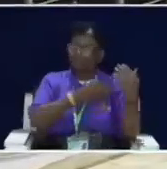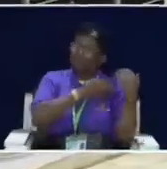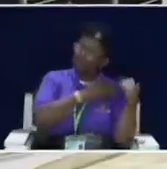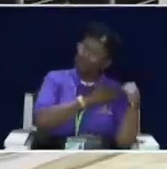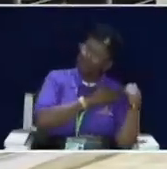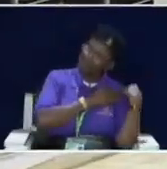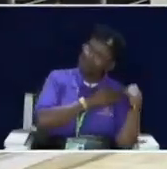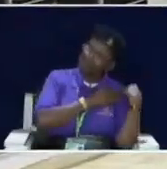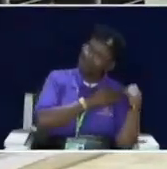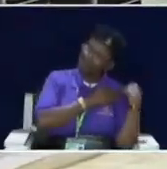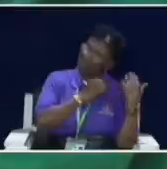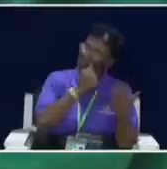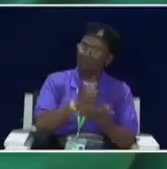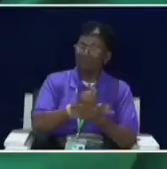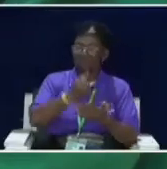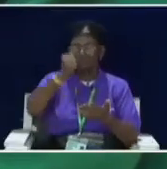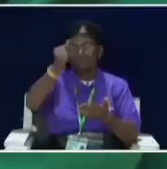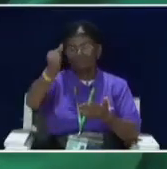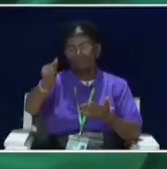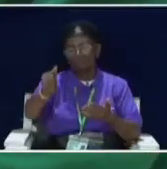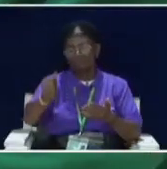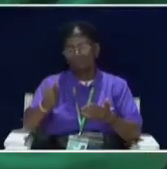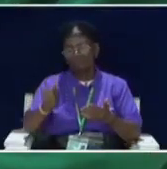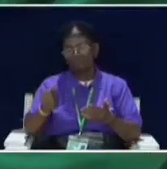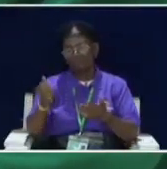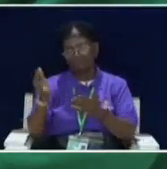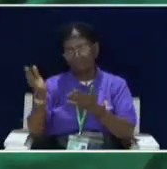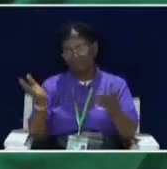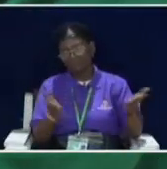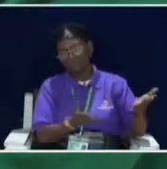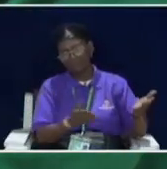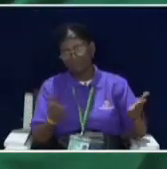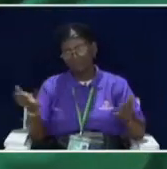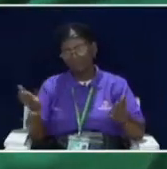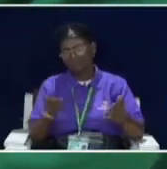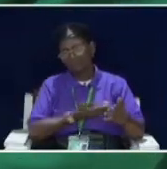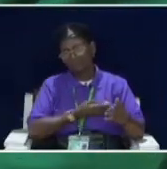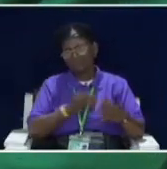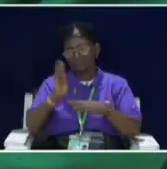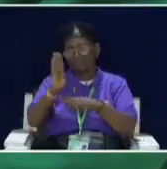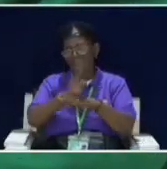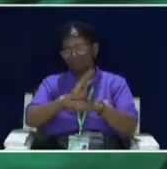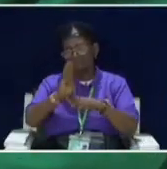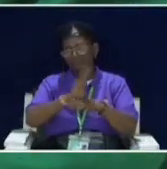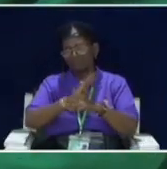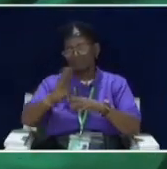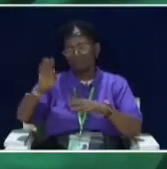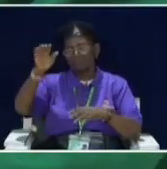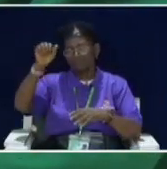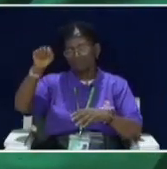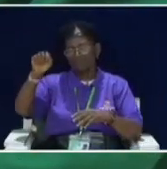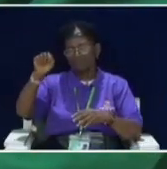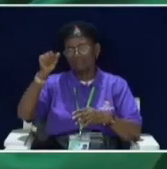gbogbo ìṣòro ọkàn wa. Carry our businesses. Ẹgbẹ́ iṣẹ́ okòwò wa.